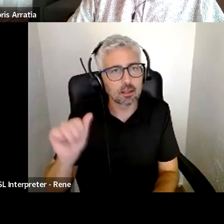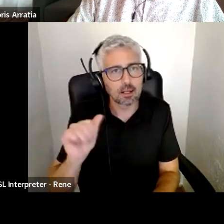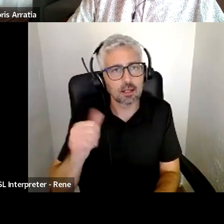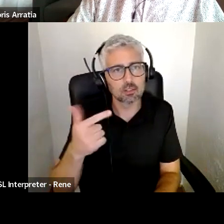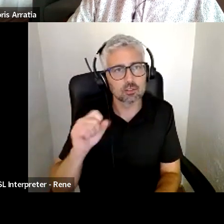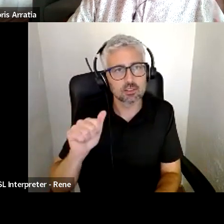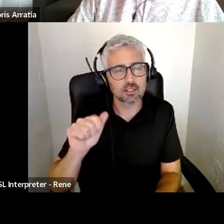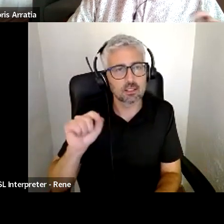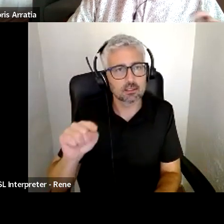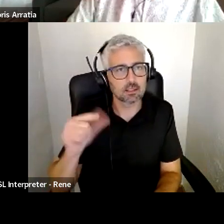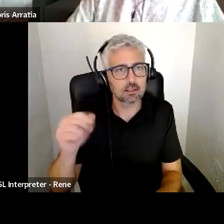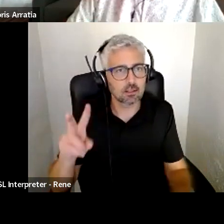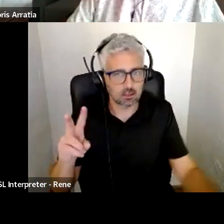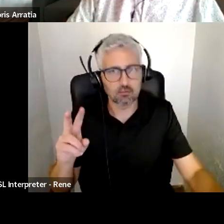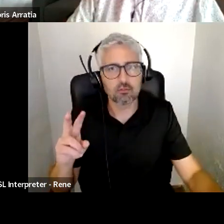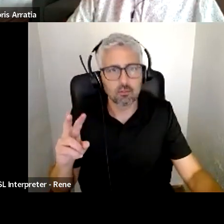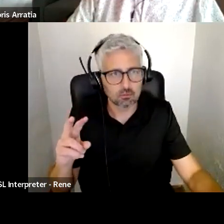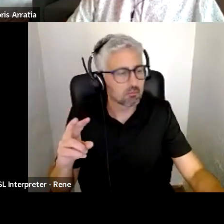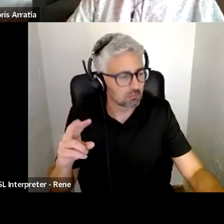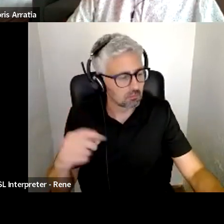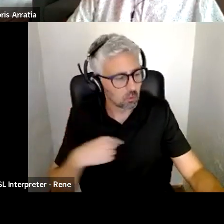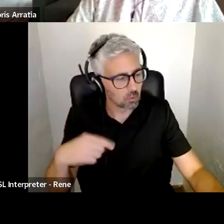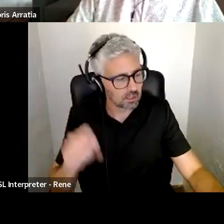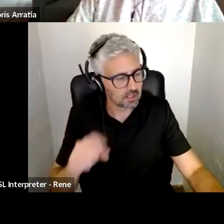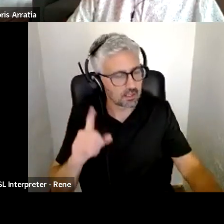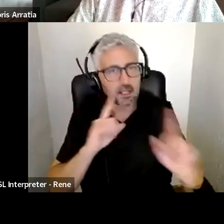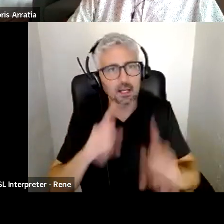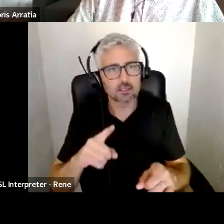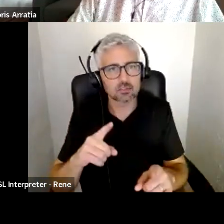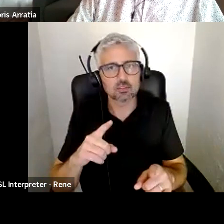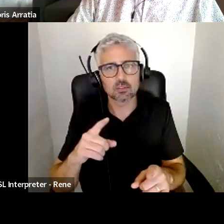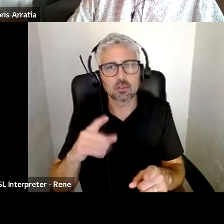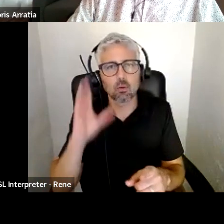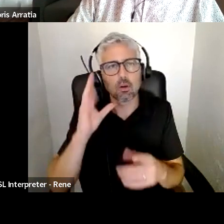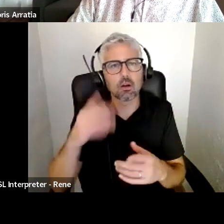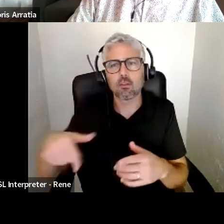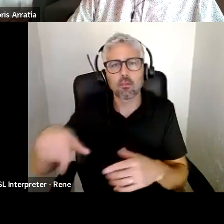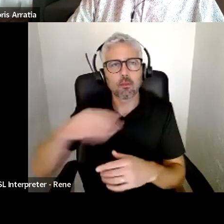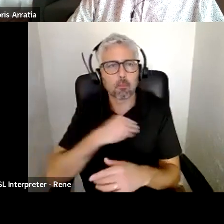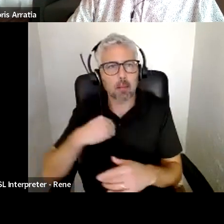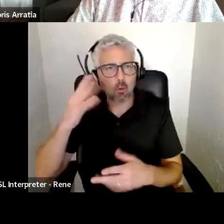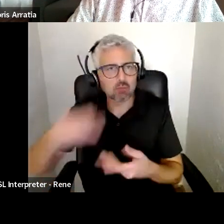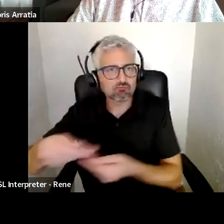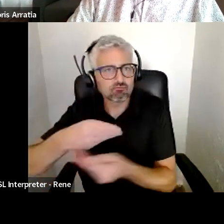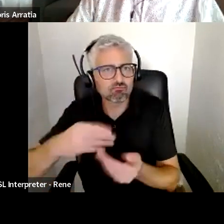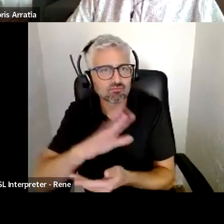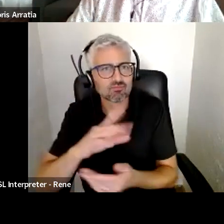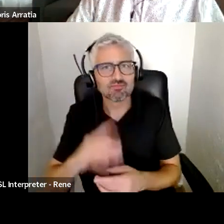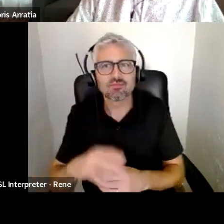gapfac@gsa.gov, okay, we will be able to get them, and then I'll pass them on to the members. Okay, so, great. Thank